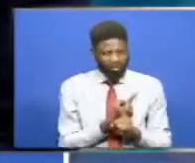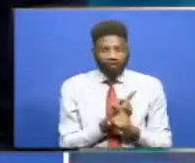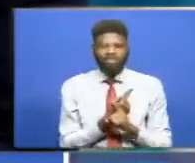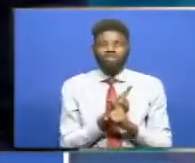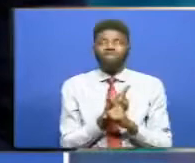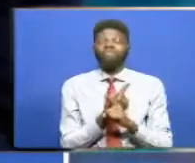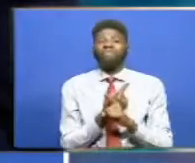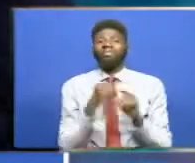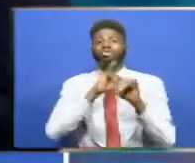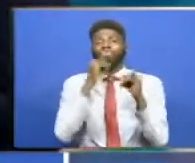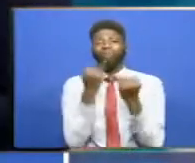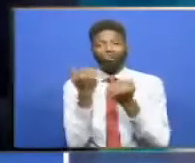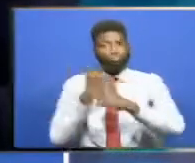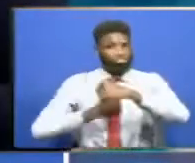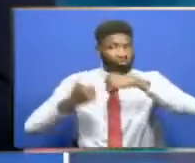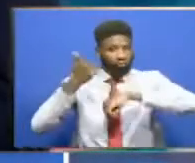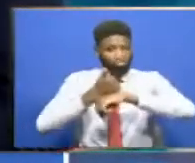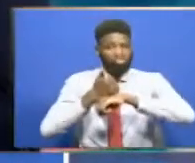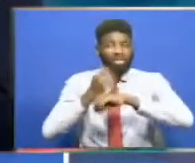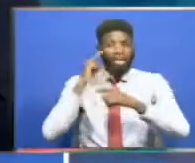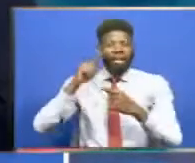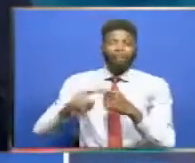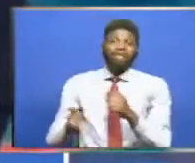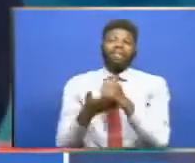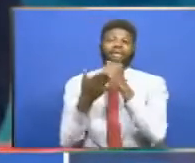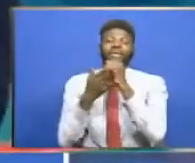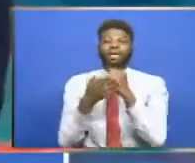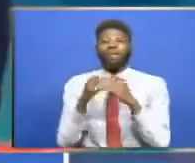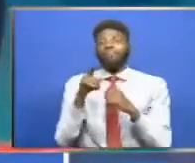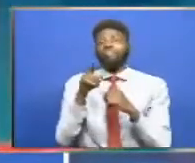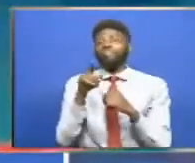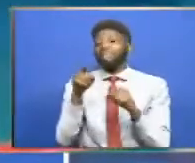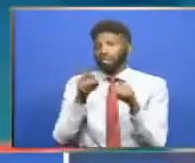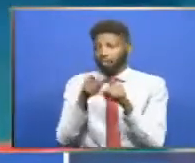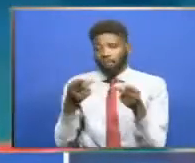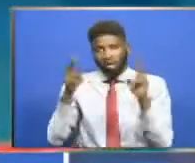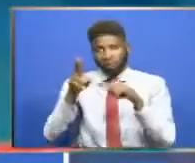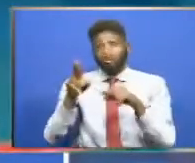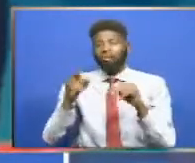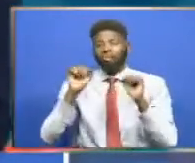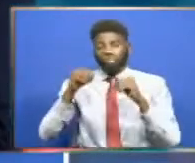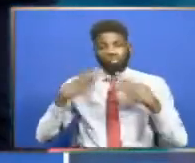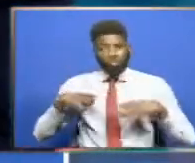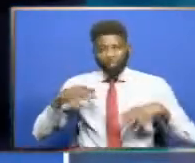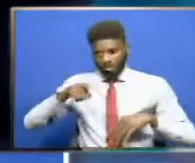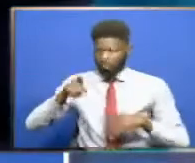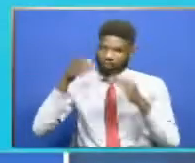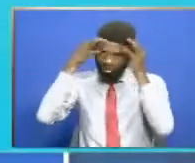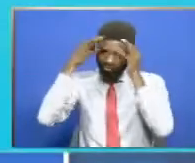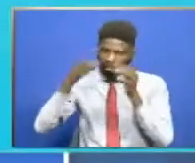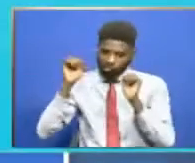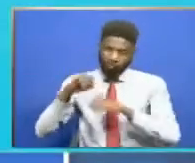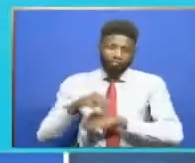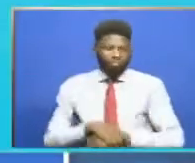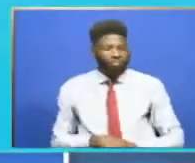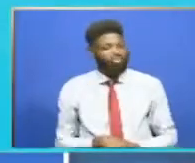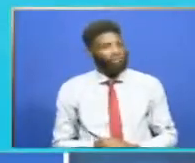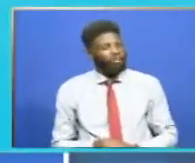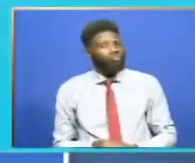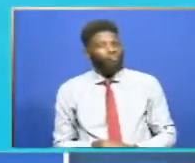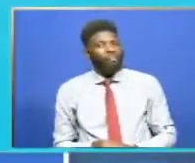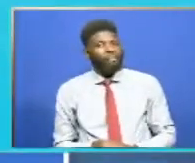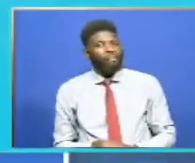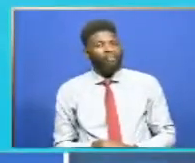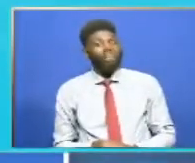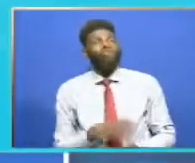this happens, mm-hmm. so that the people on the ground also get to have an understanding of this. Mm-hmm. Yes. And indeed, when we,